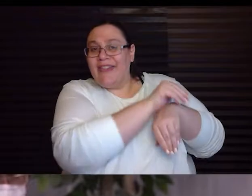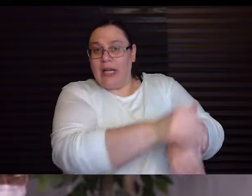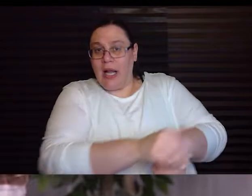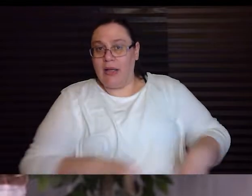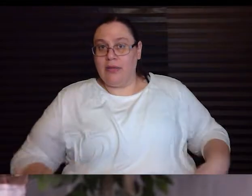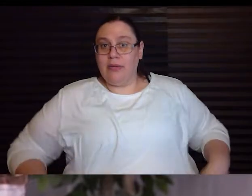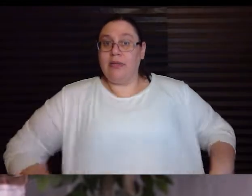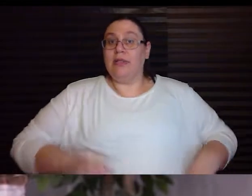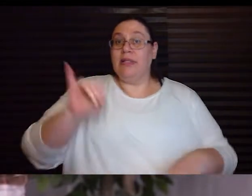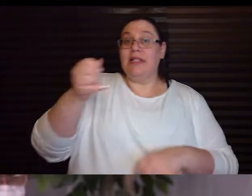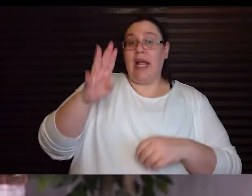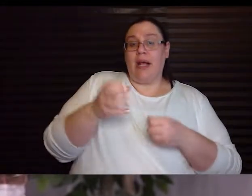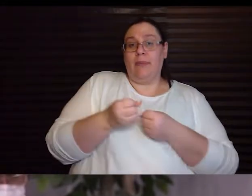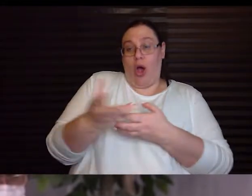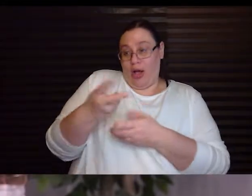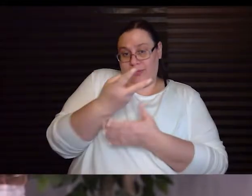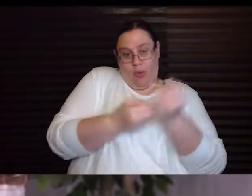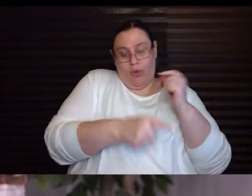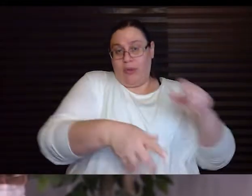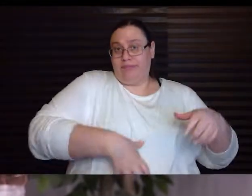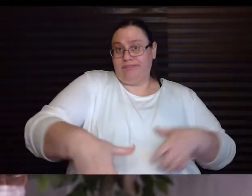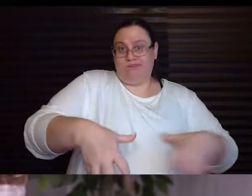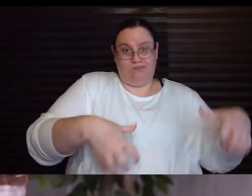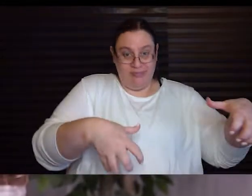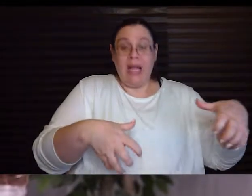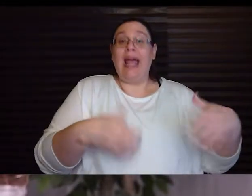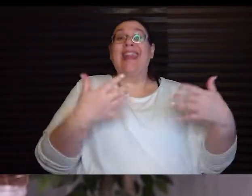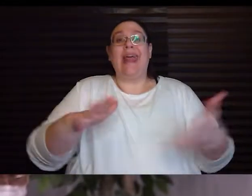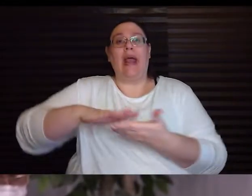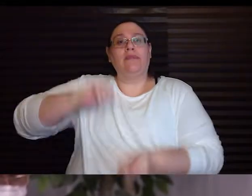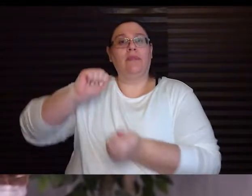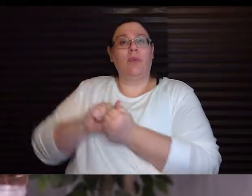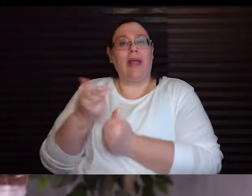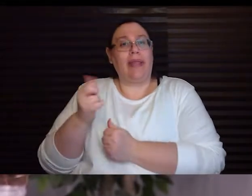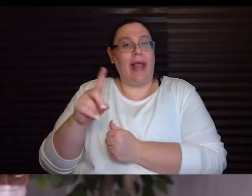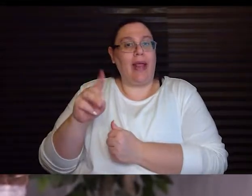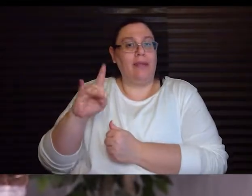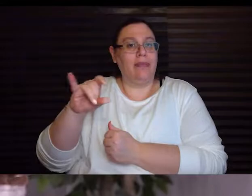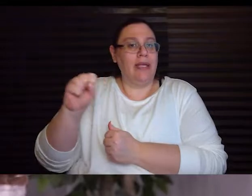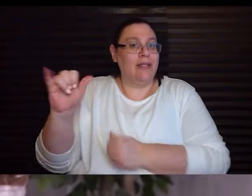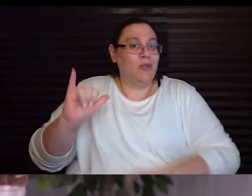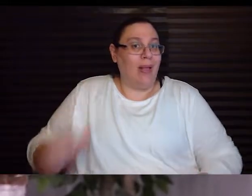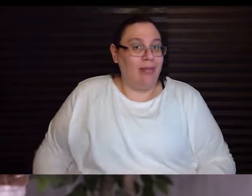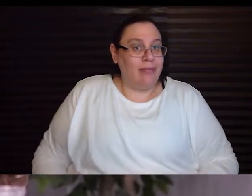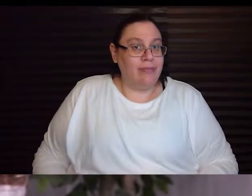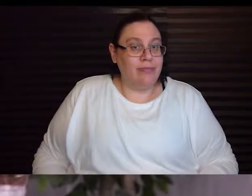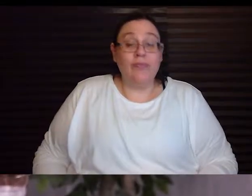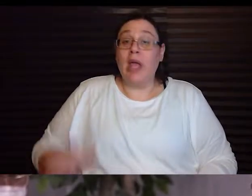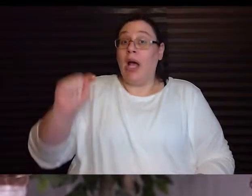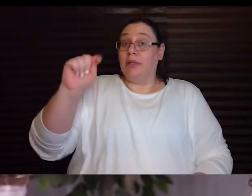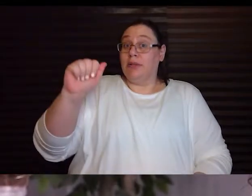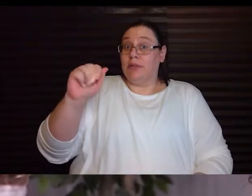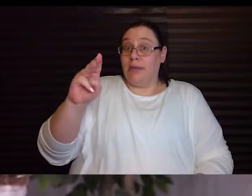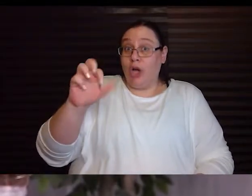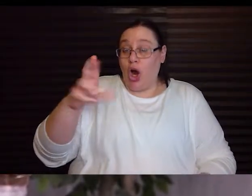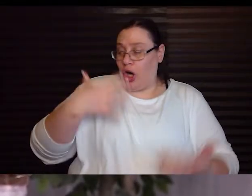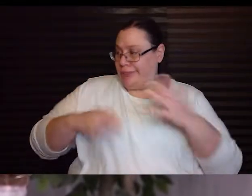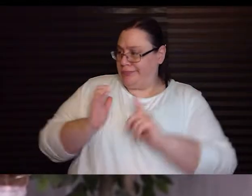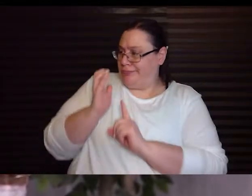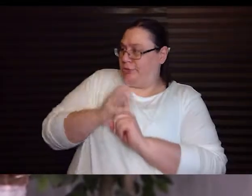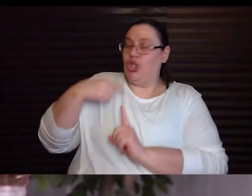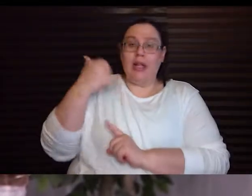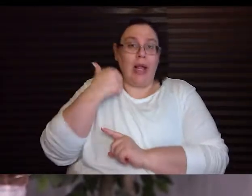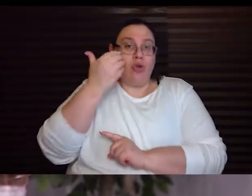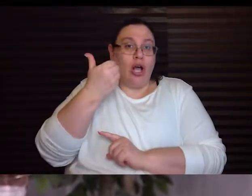night. Jacob impregnates both of them and then has sex with their handmaids as well. Tamar dresses up